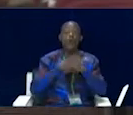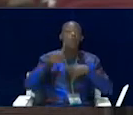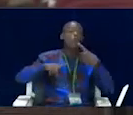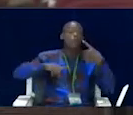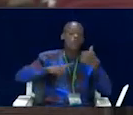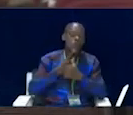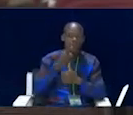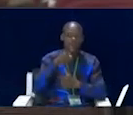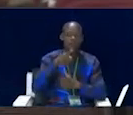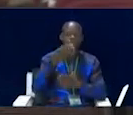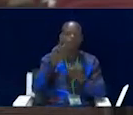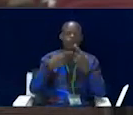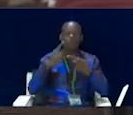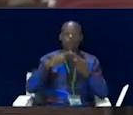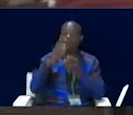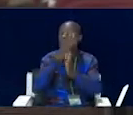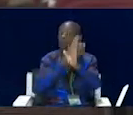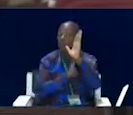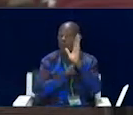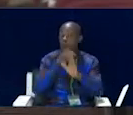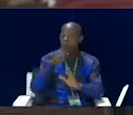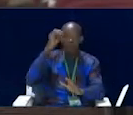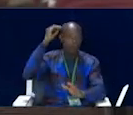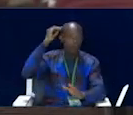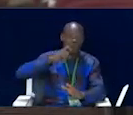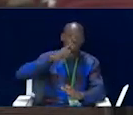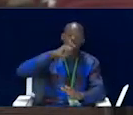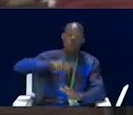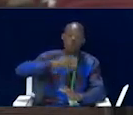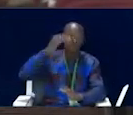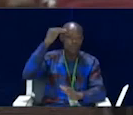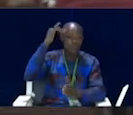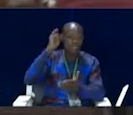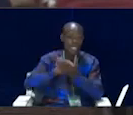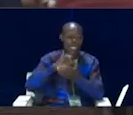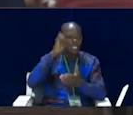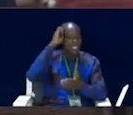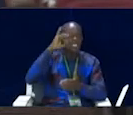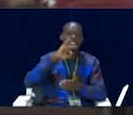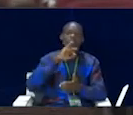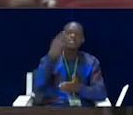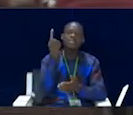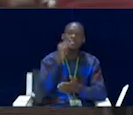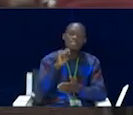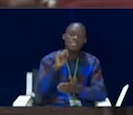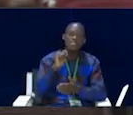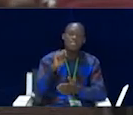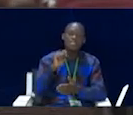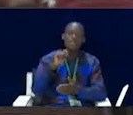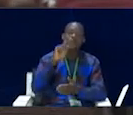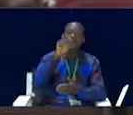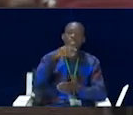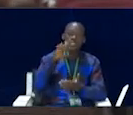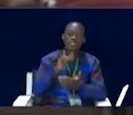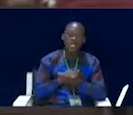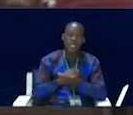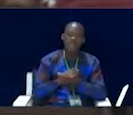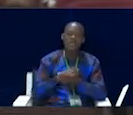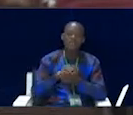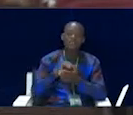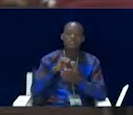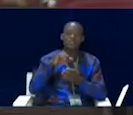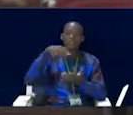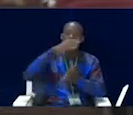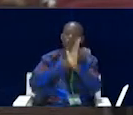believe that He is and is the rewarder of those who diligently seek Him. You must believe. You must believe. You